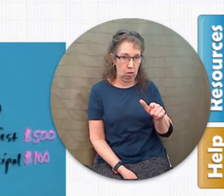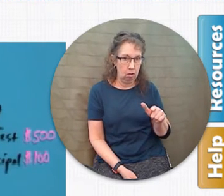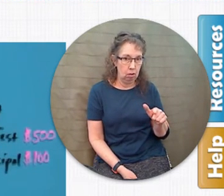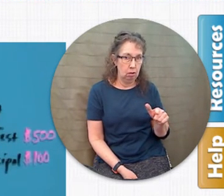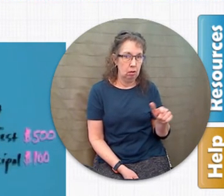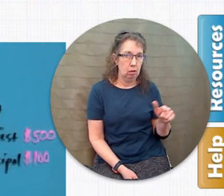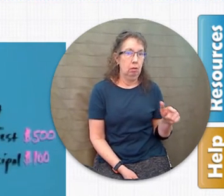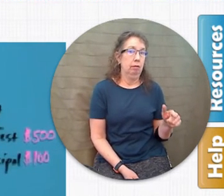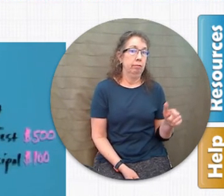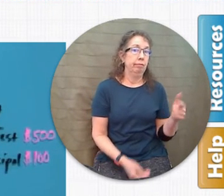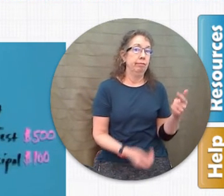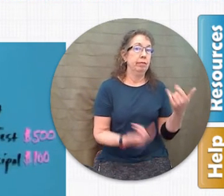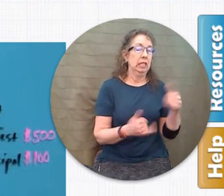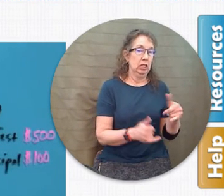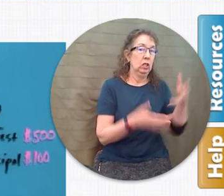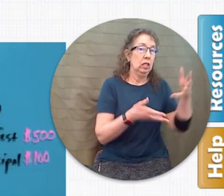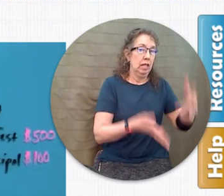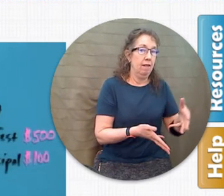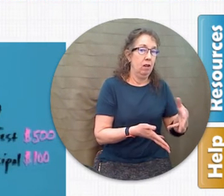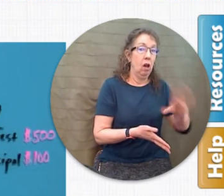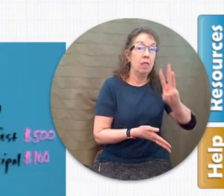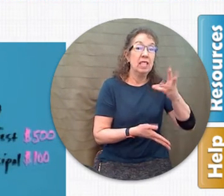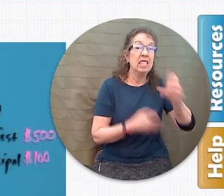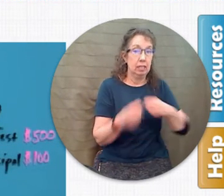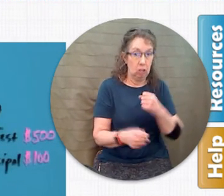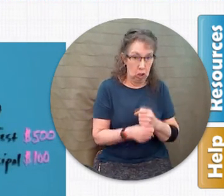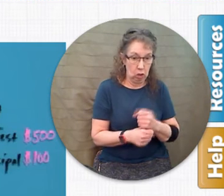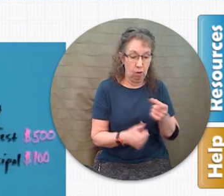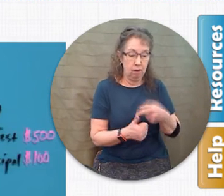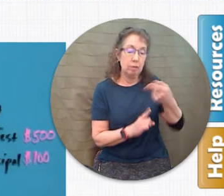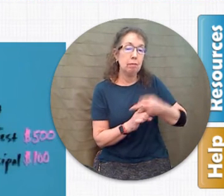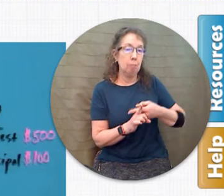month worth of payments. So we're going to do